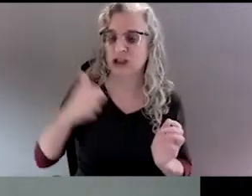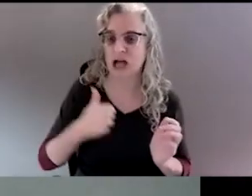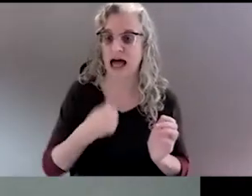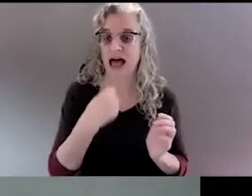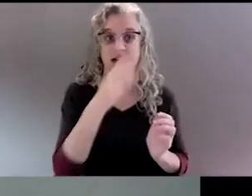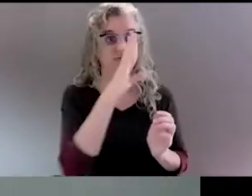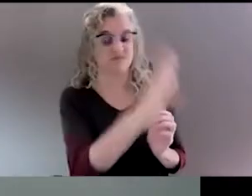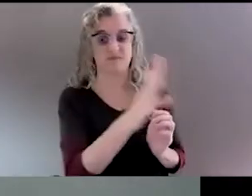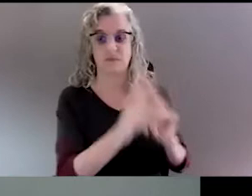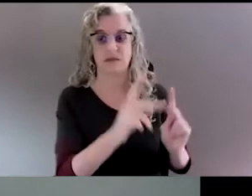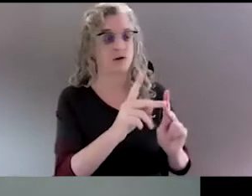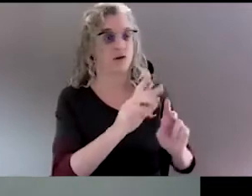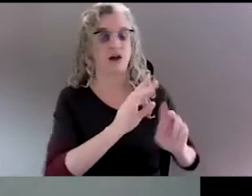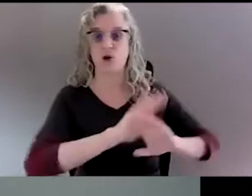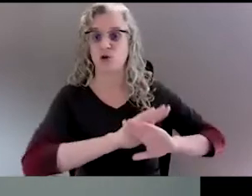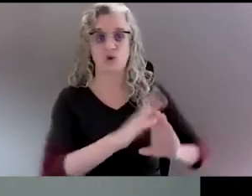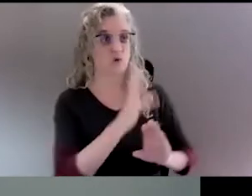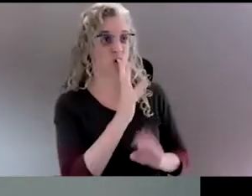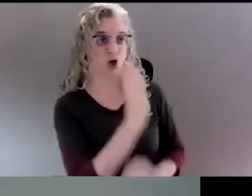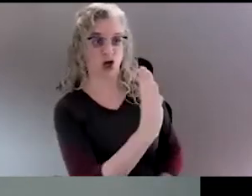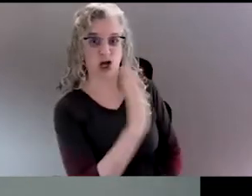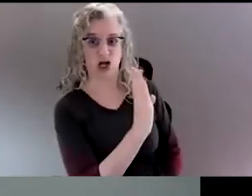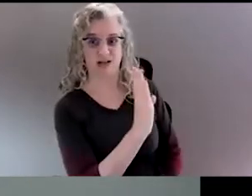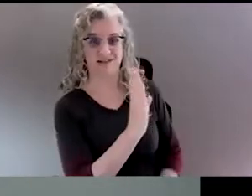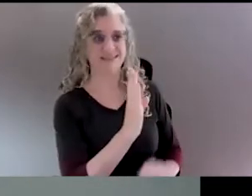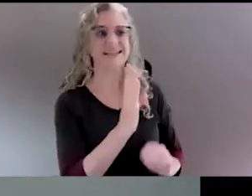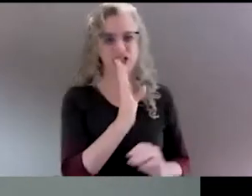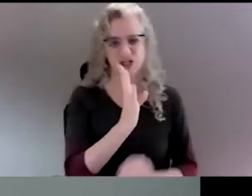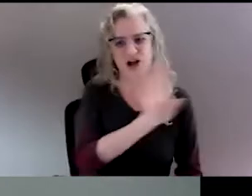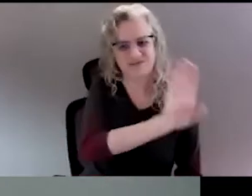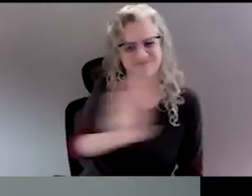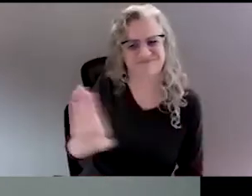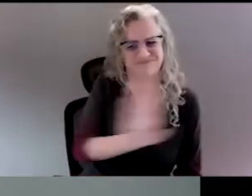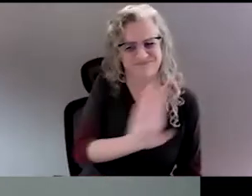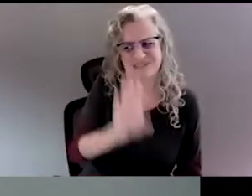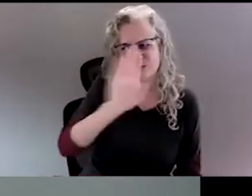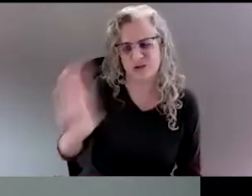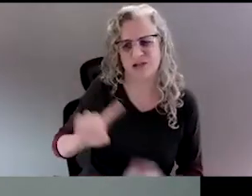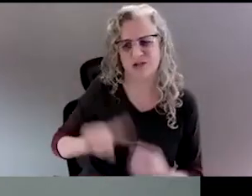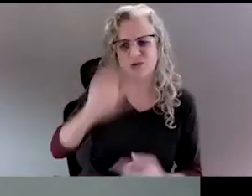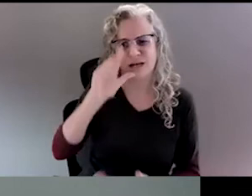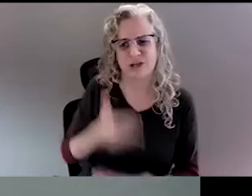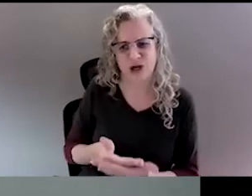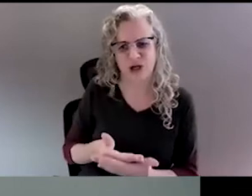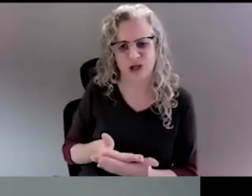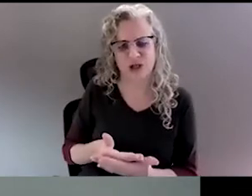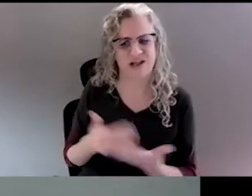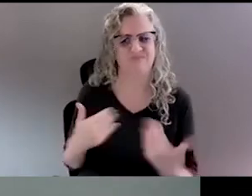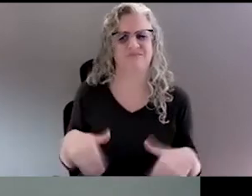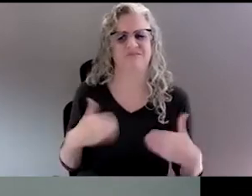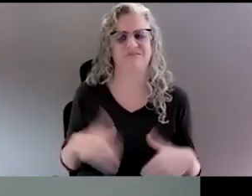to her directly, because I recognize that they are marginalizing her when they don't include her